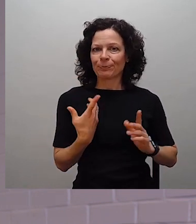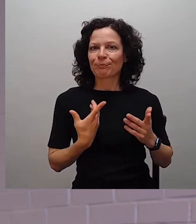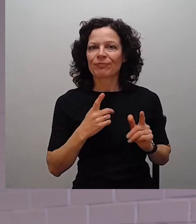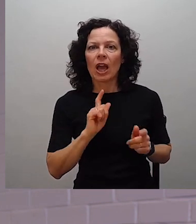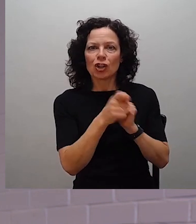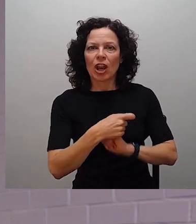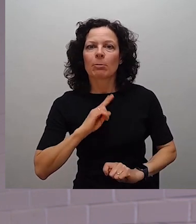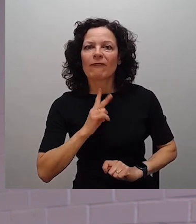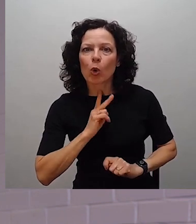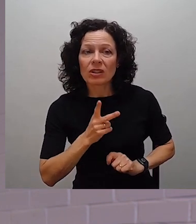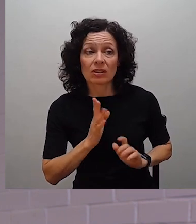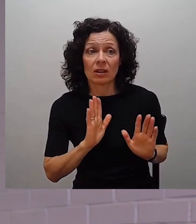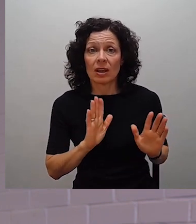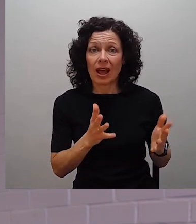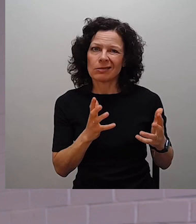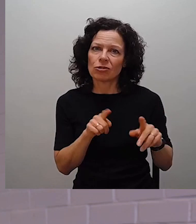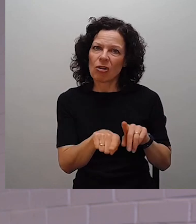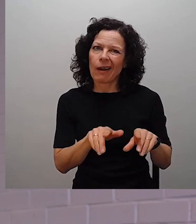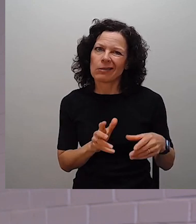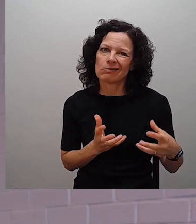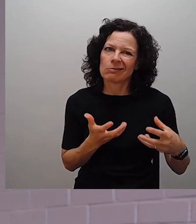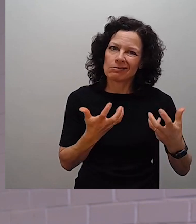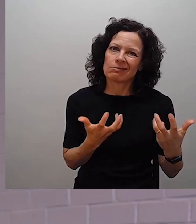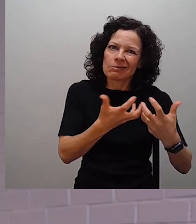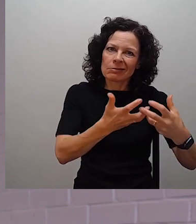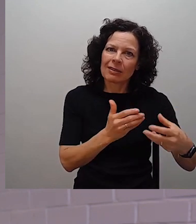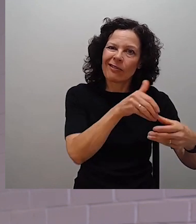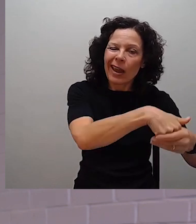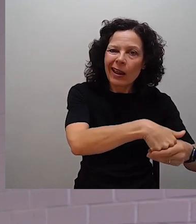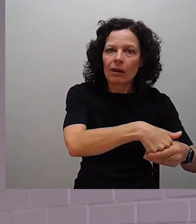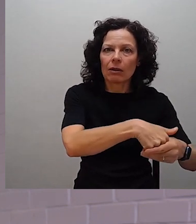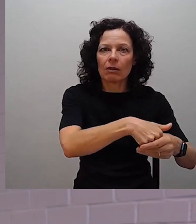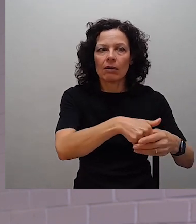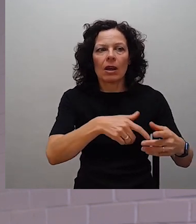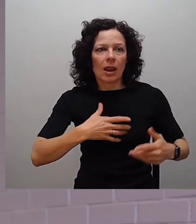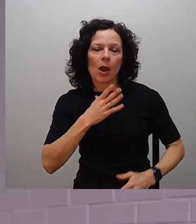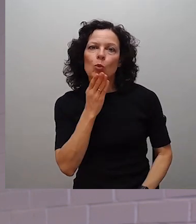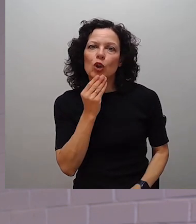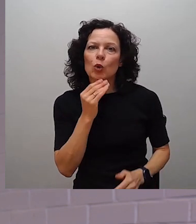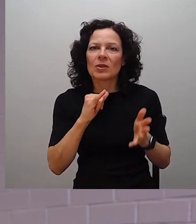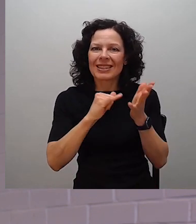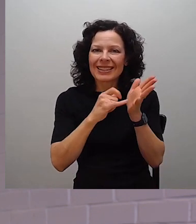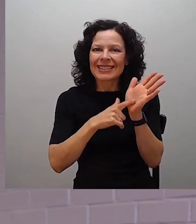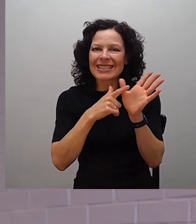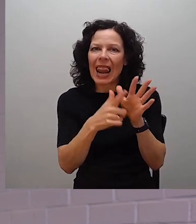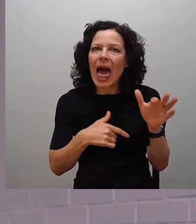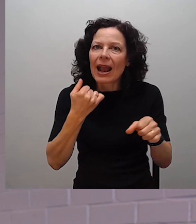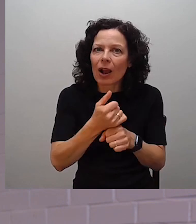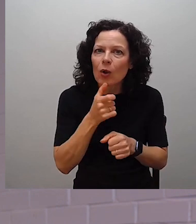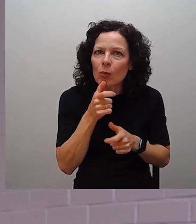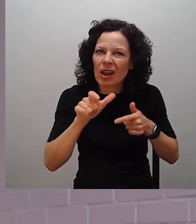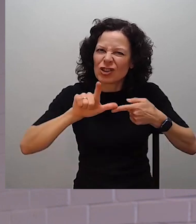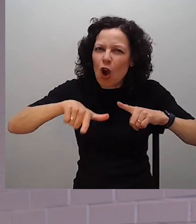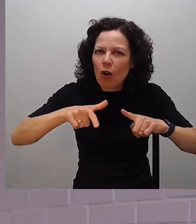posh it up a bit. Like I had to change my voice to fit in, the slang words we use. I couldn't use